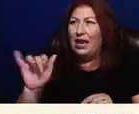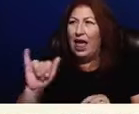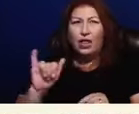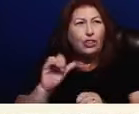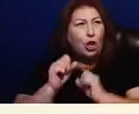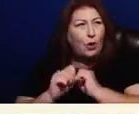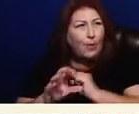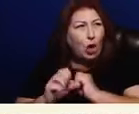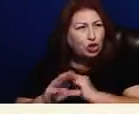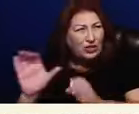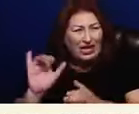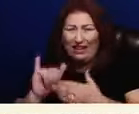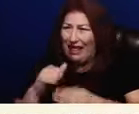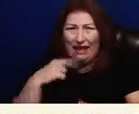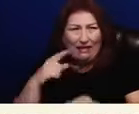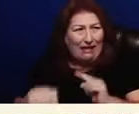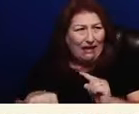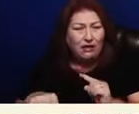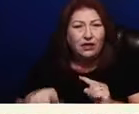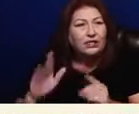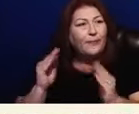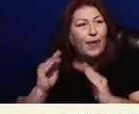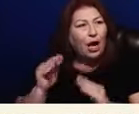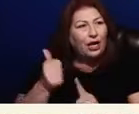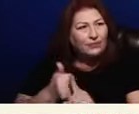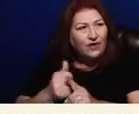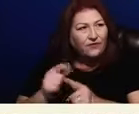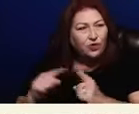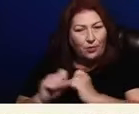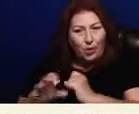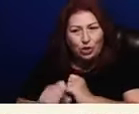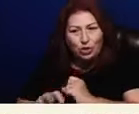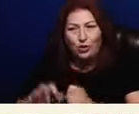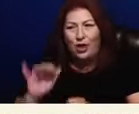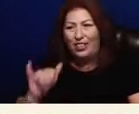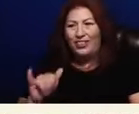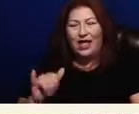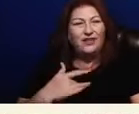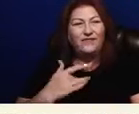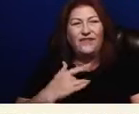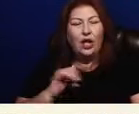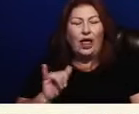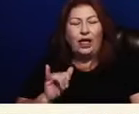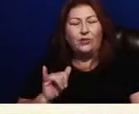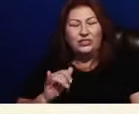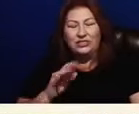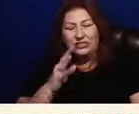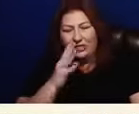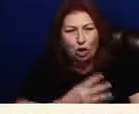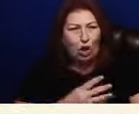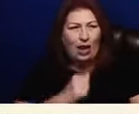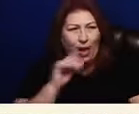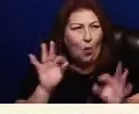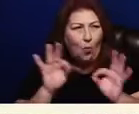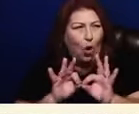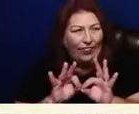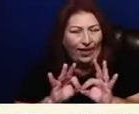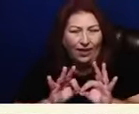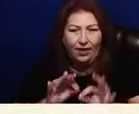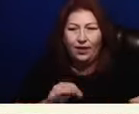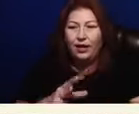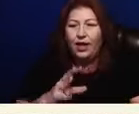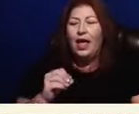commercial and how he was discarded, right? So like, that's how I felt. I was discarded. I was, you know, not worthy. And